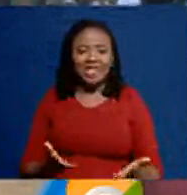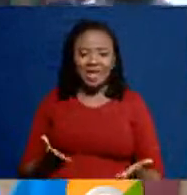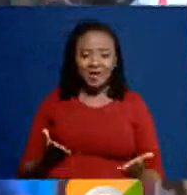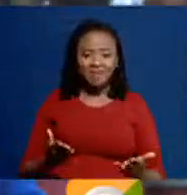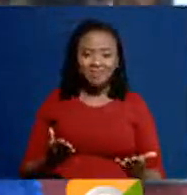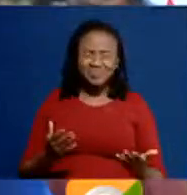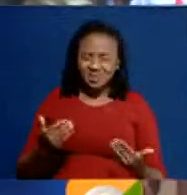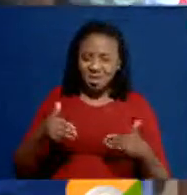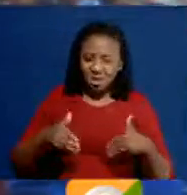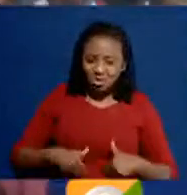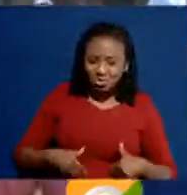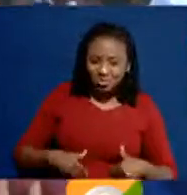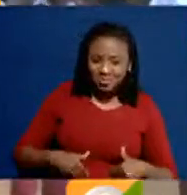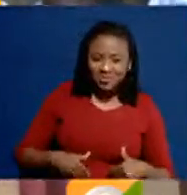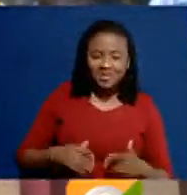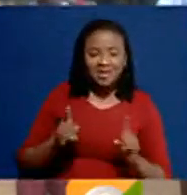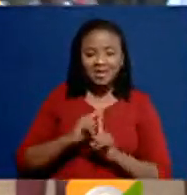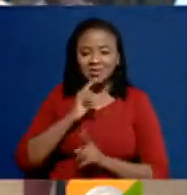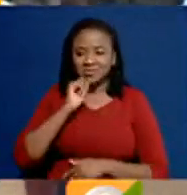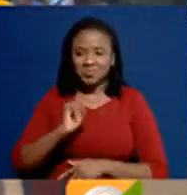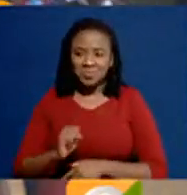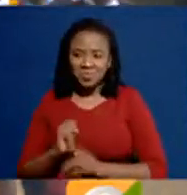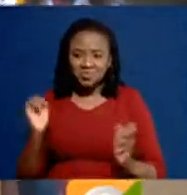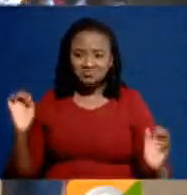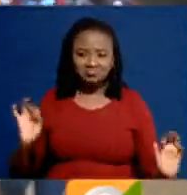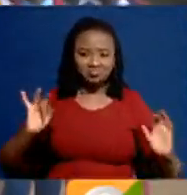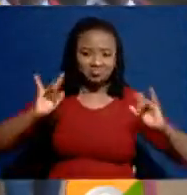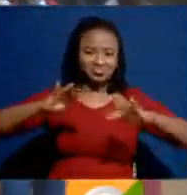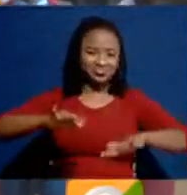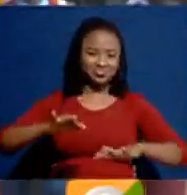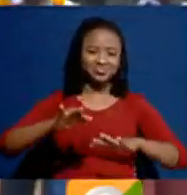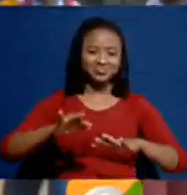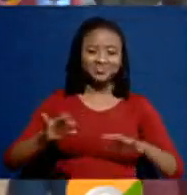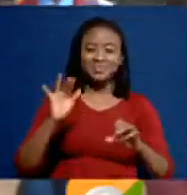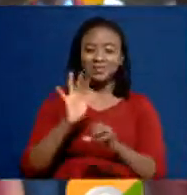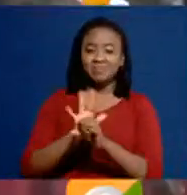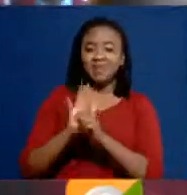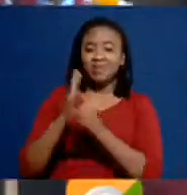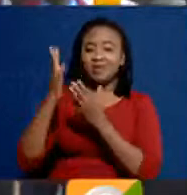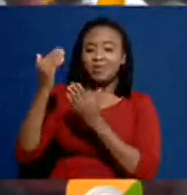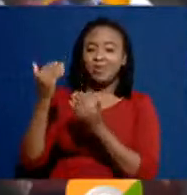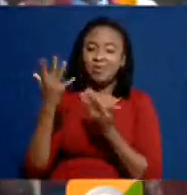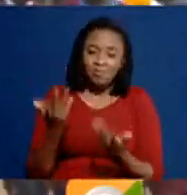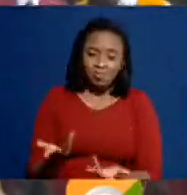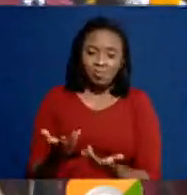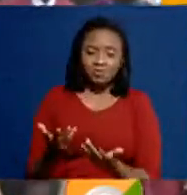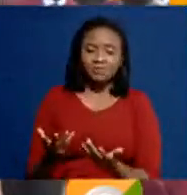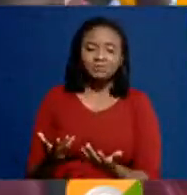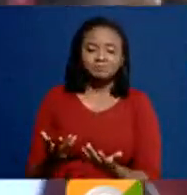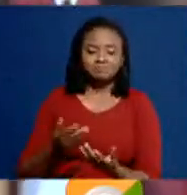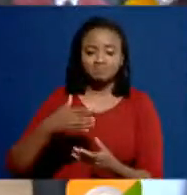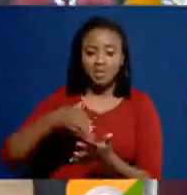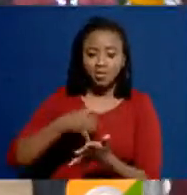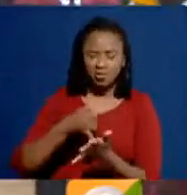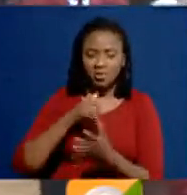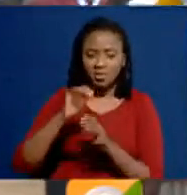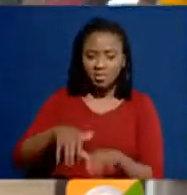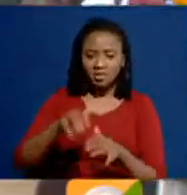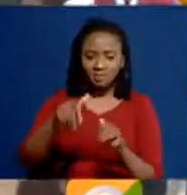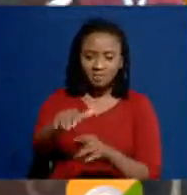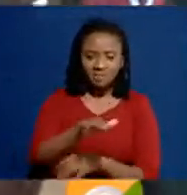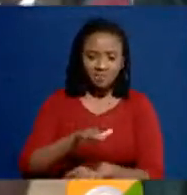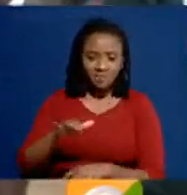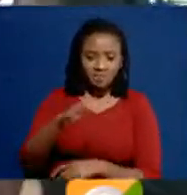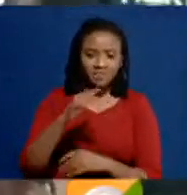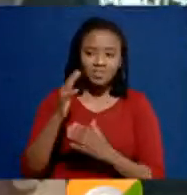young and the young at heart. The hope now for most exhibitors, especially those within the agricultural space, is to